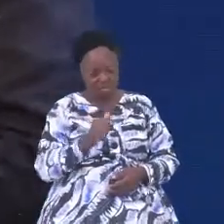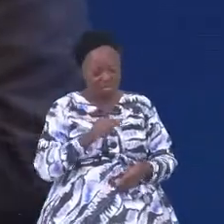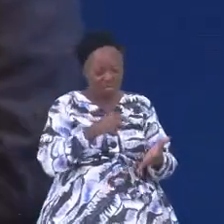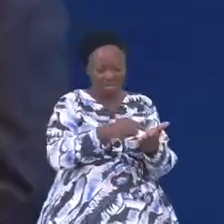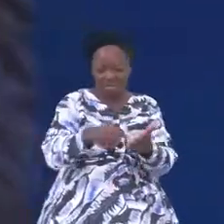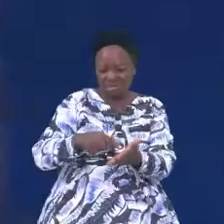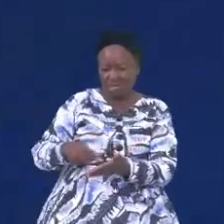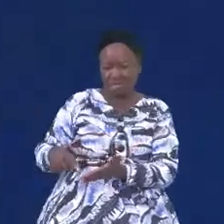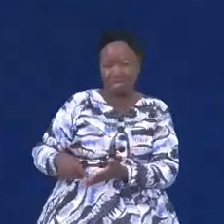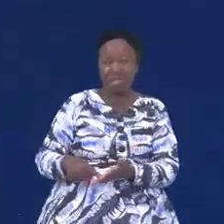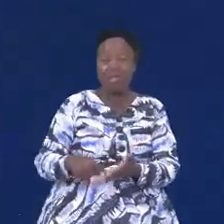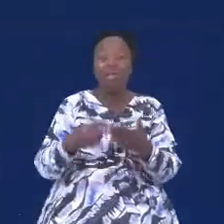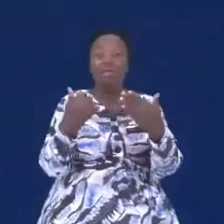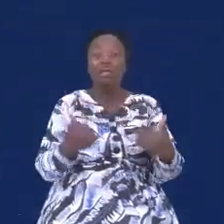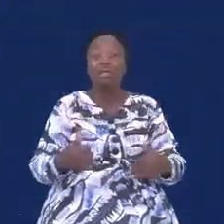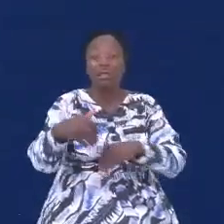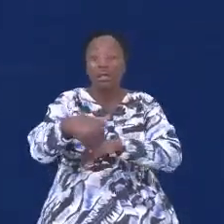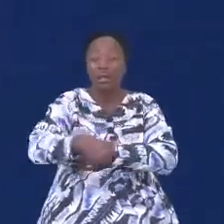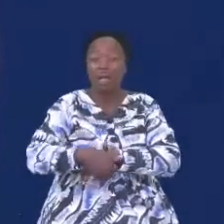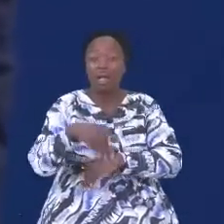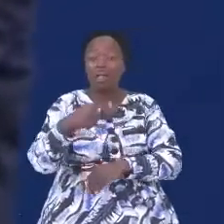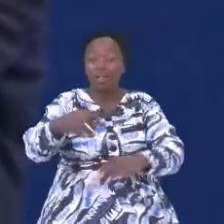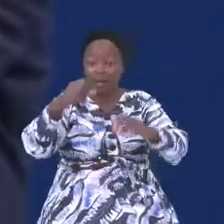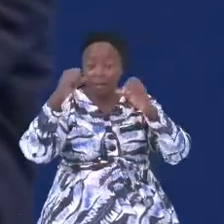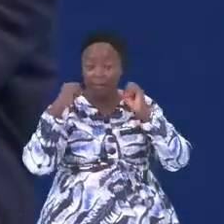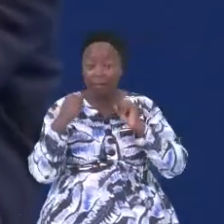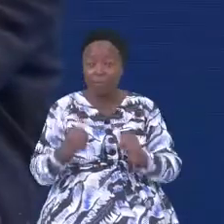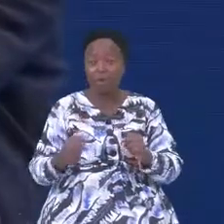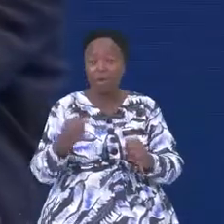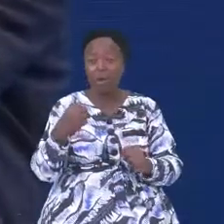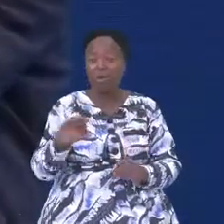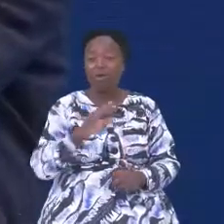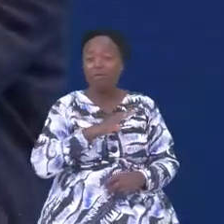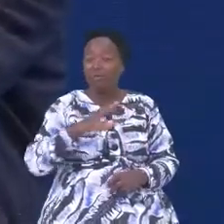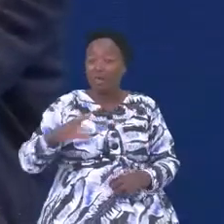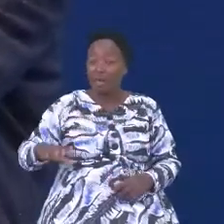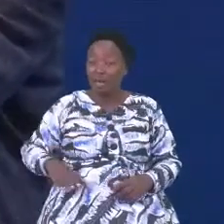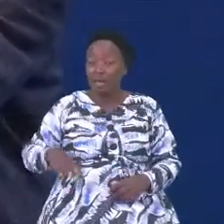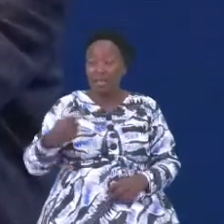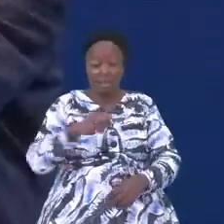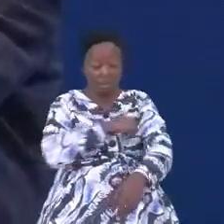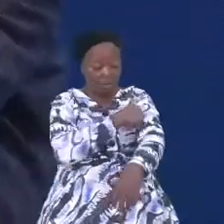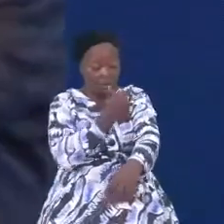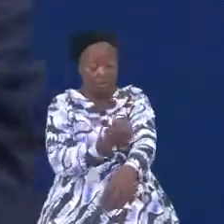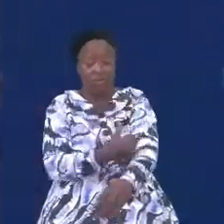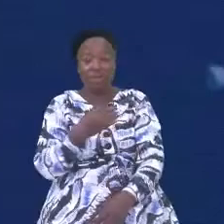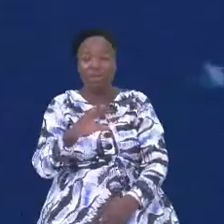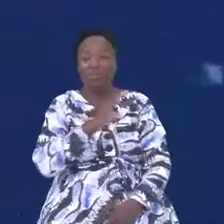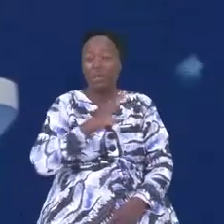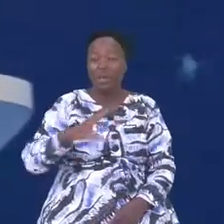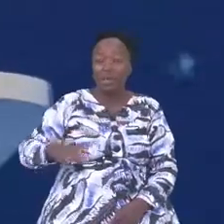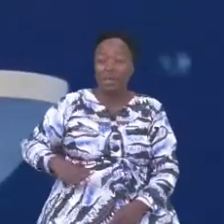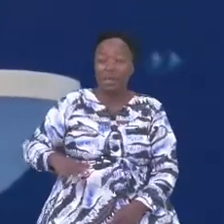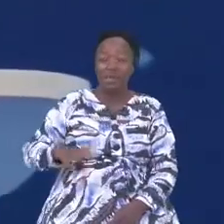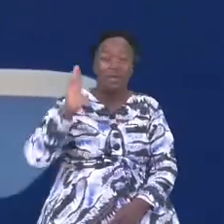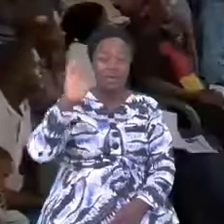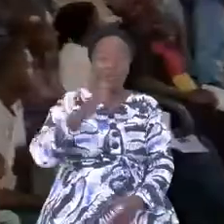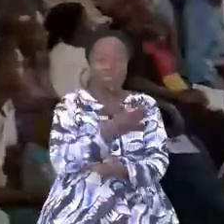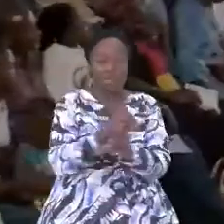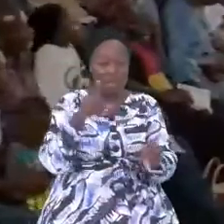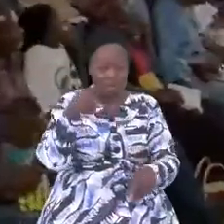that. Tonight, the power of Christ, the authority of Christ will deliver